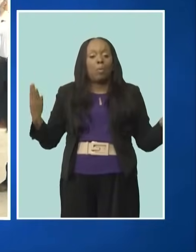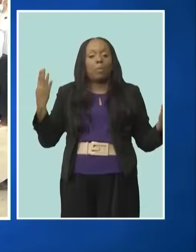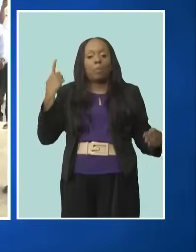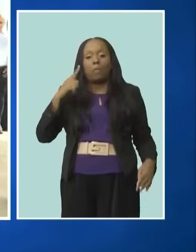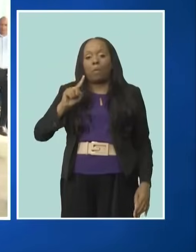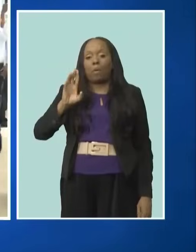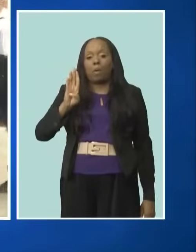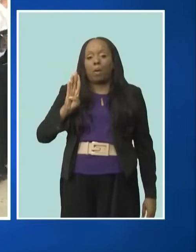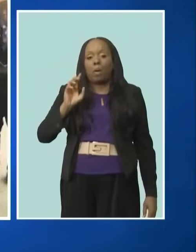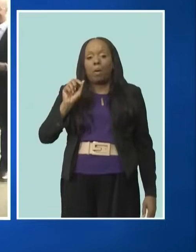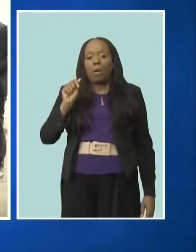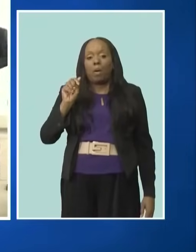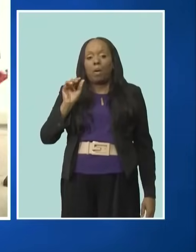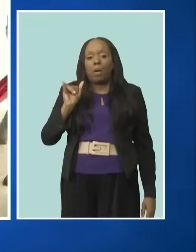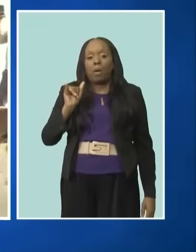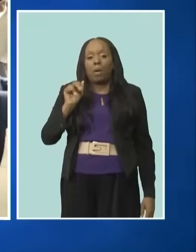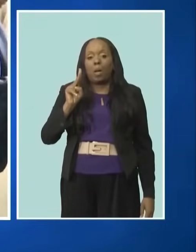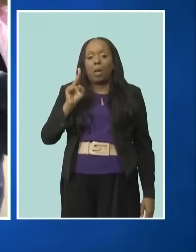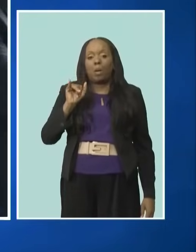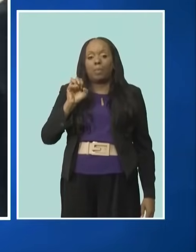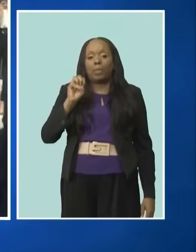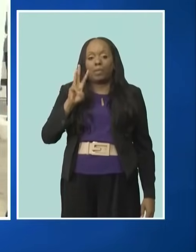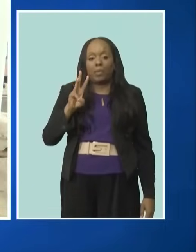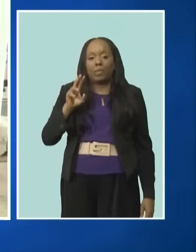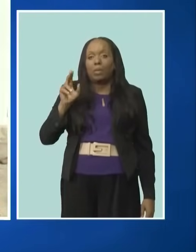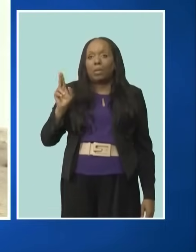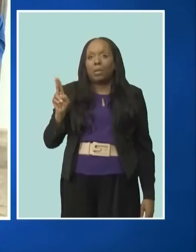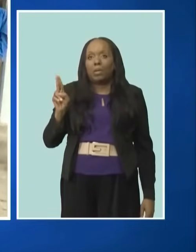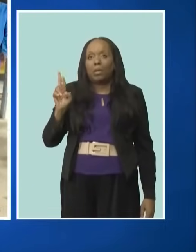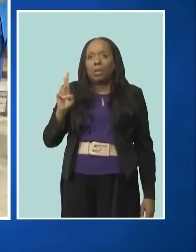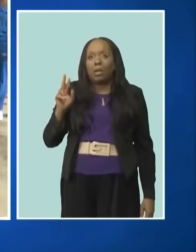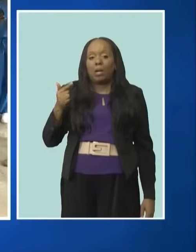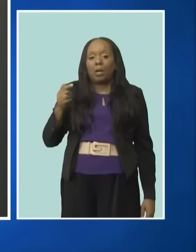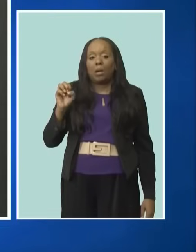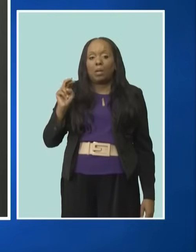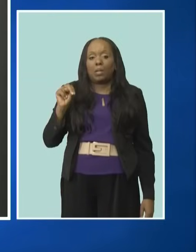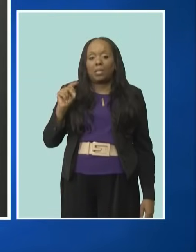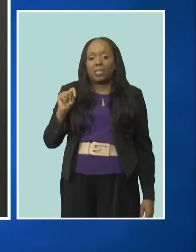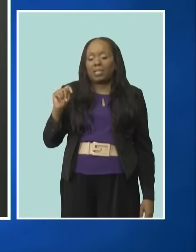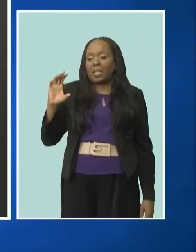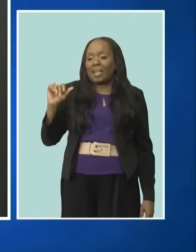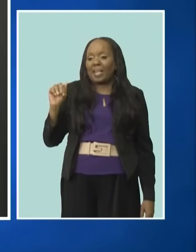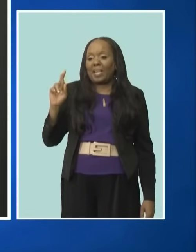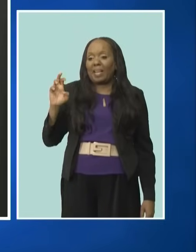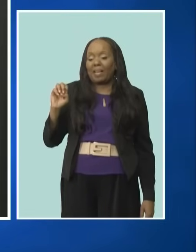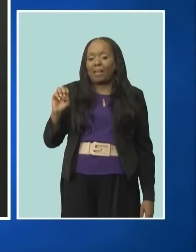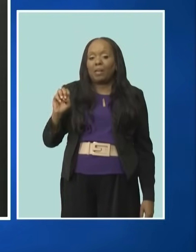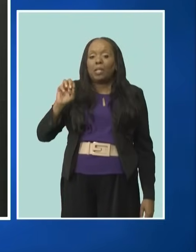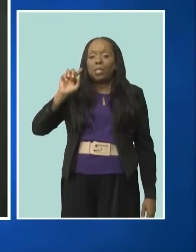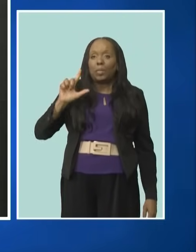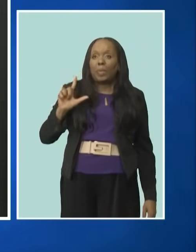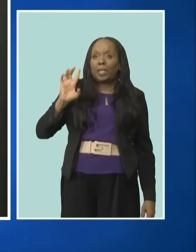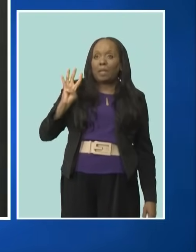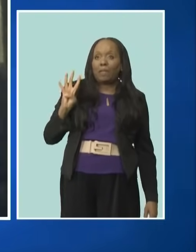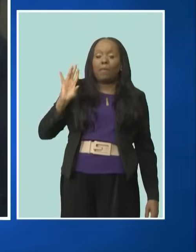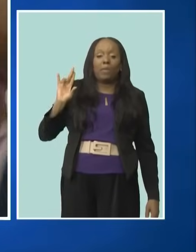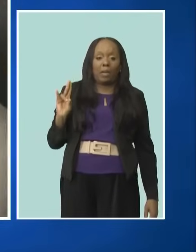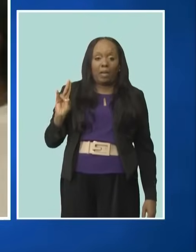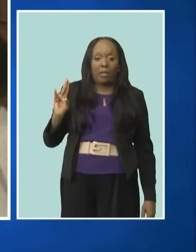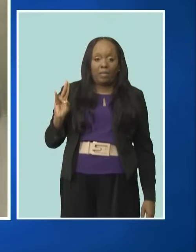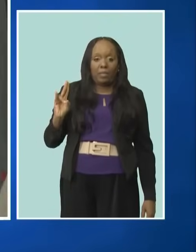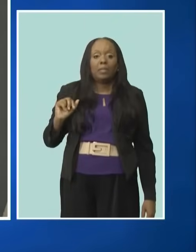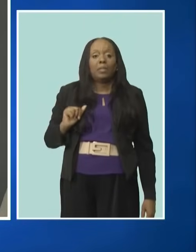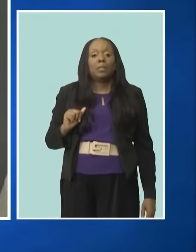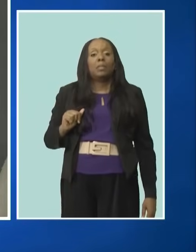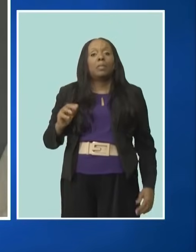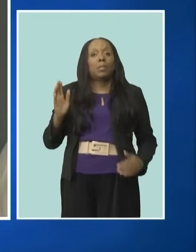the Bayview Urgent Care 24/7 facilities at Bayville St. Michael, where she said the construction works will result